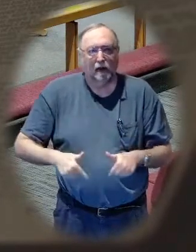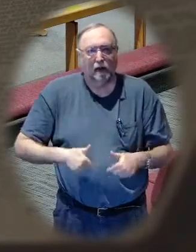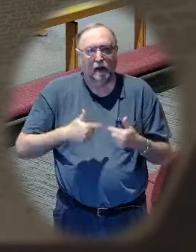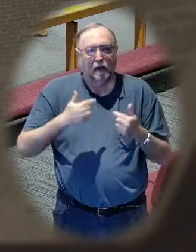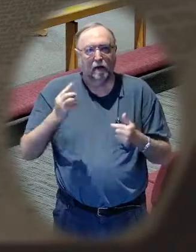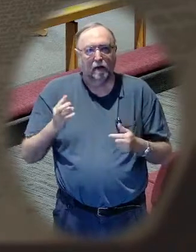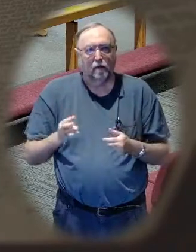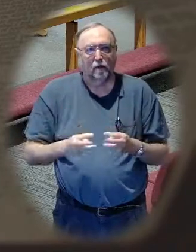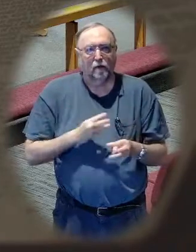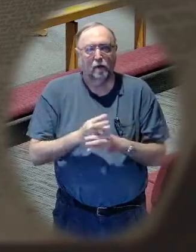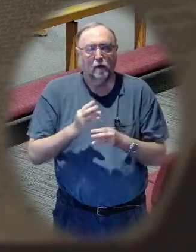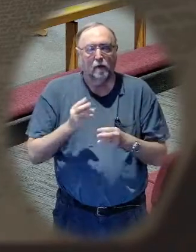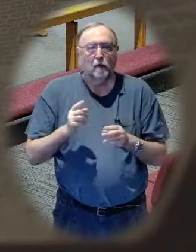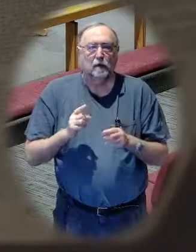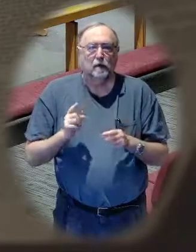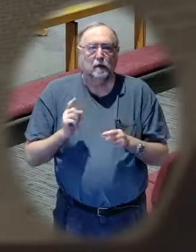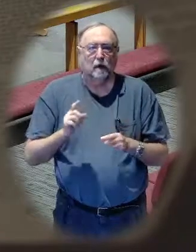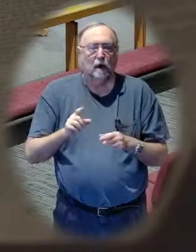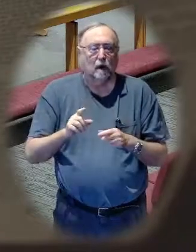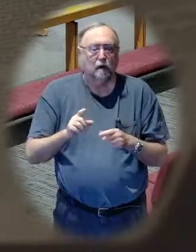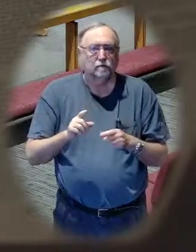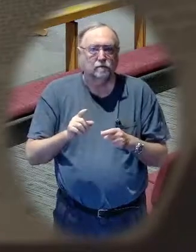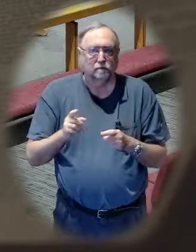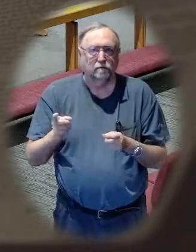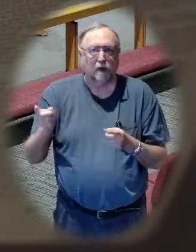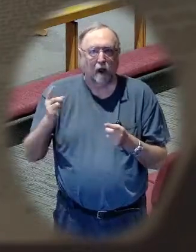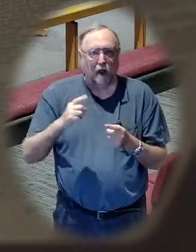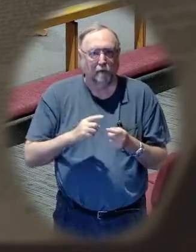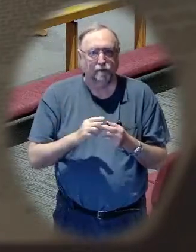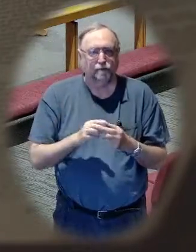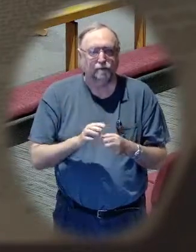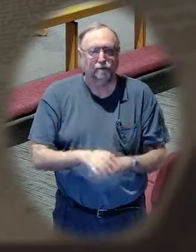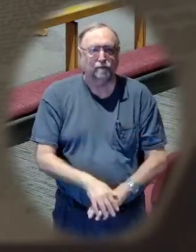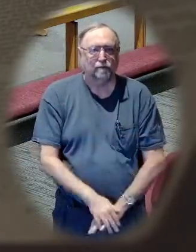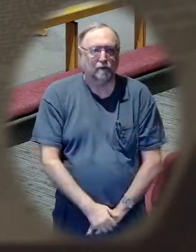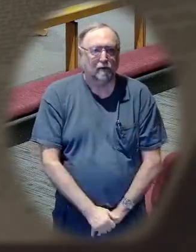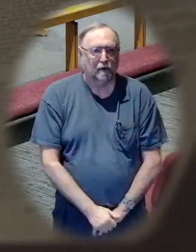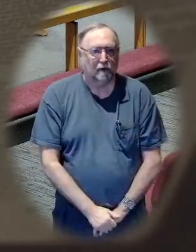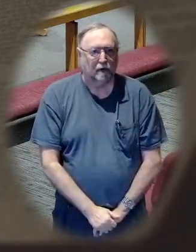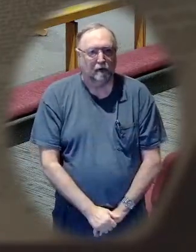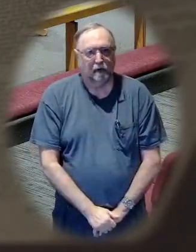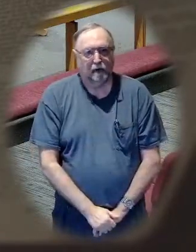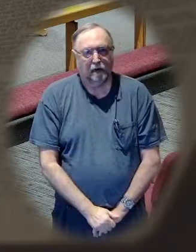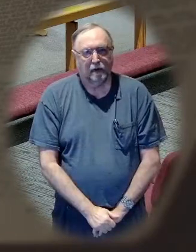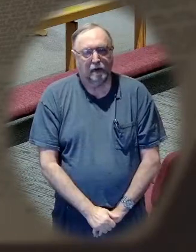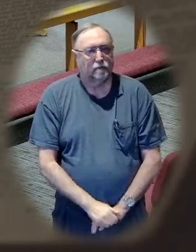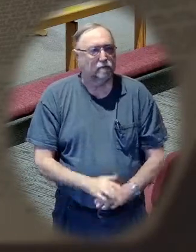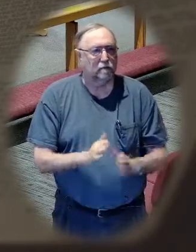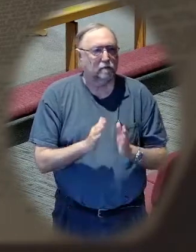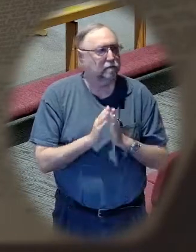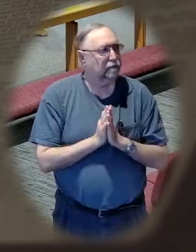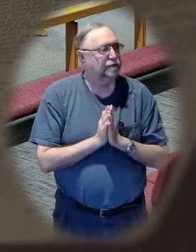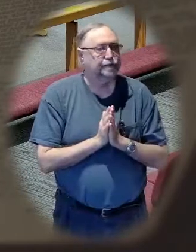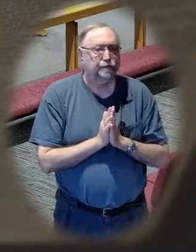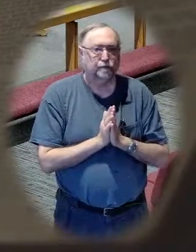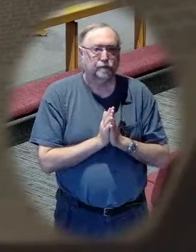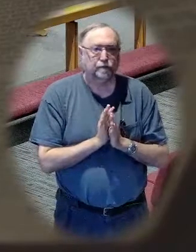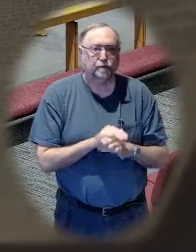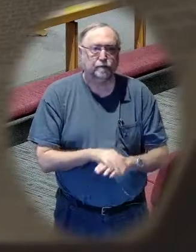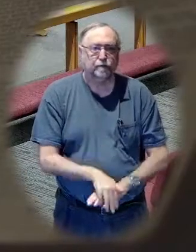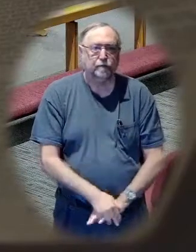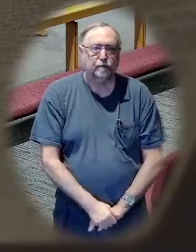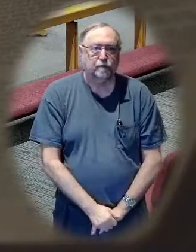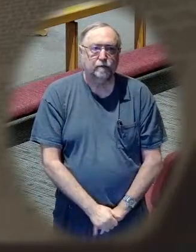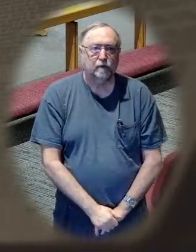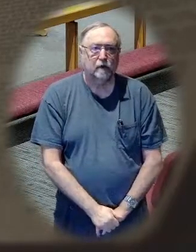to come. Amen. Let us join our hearts in prayer as